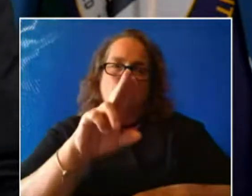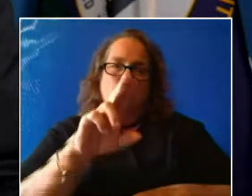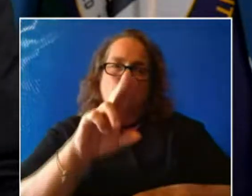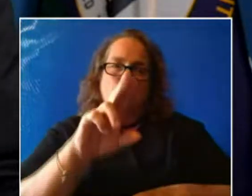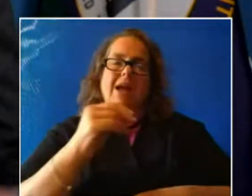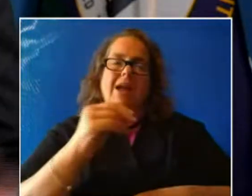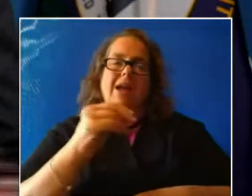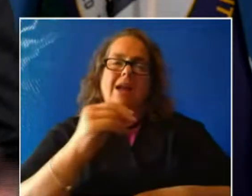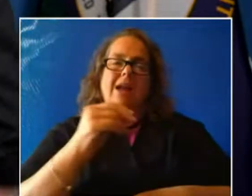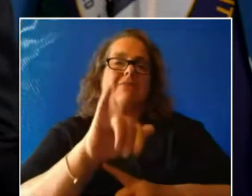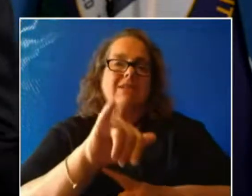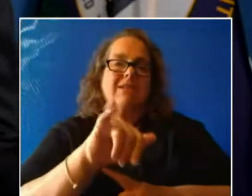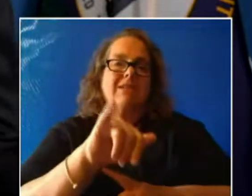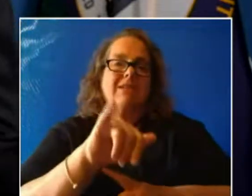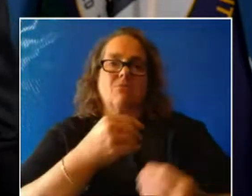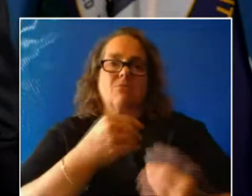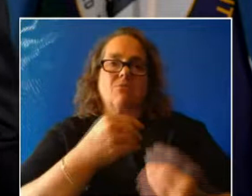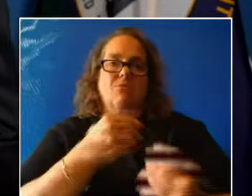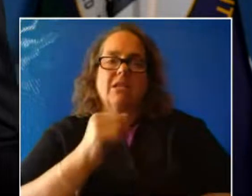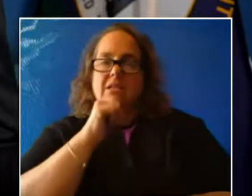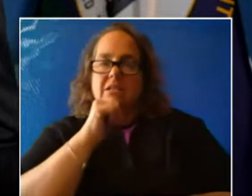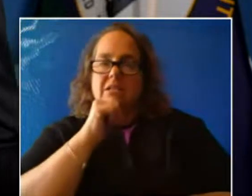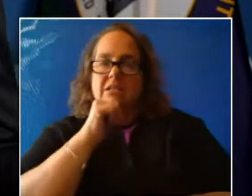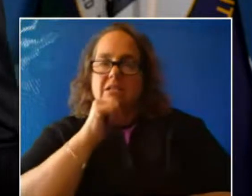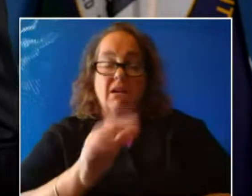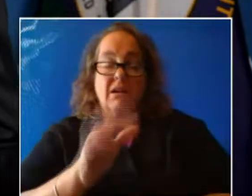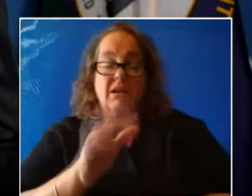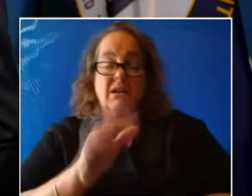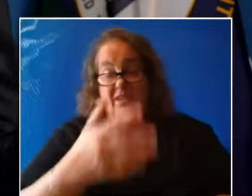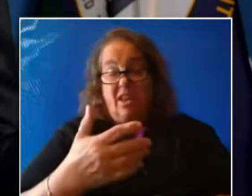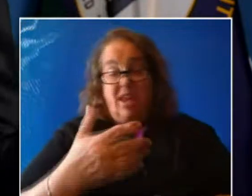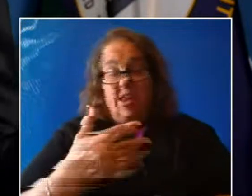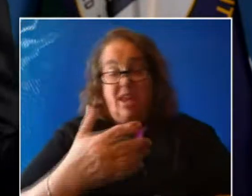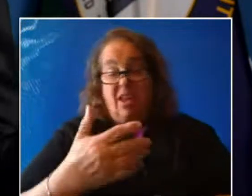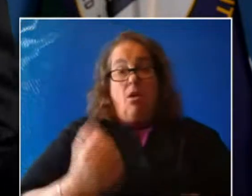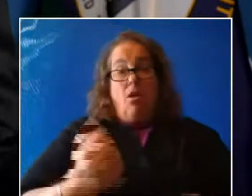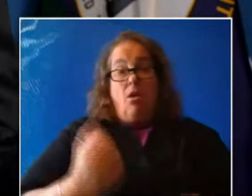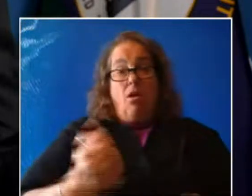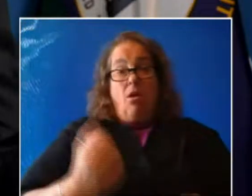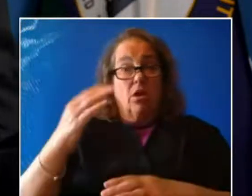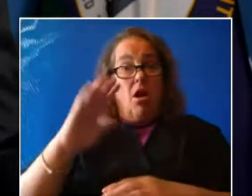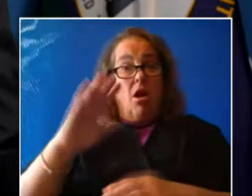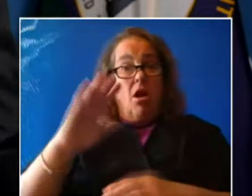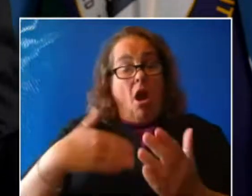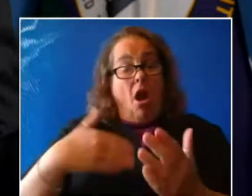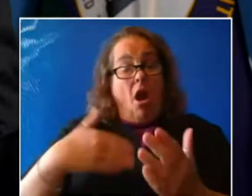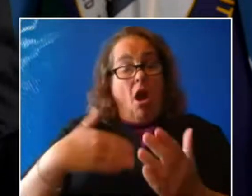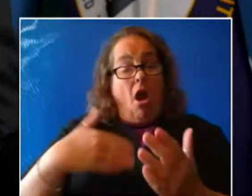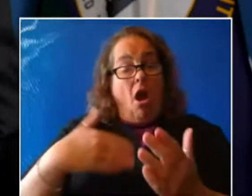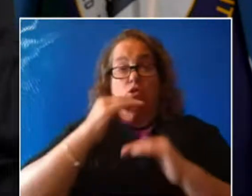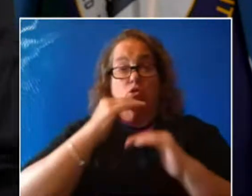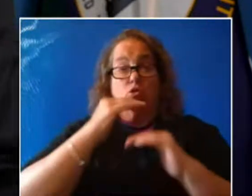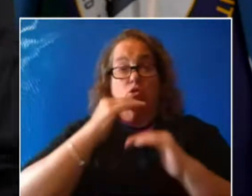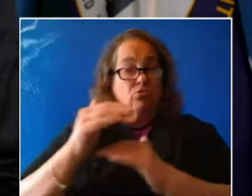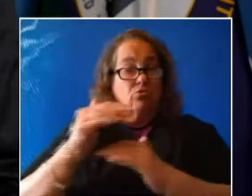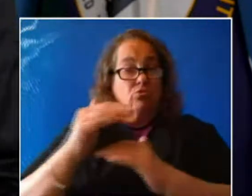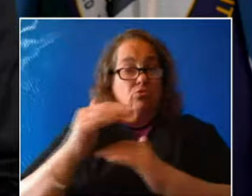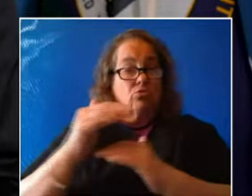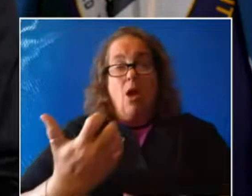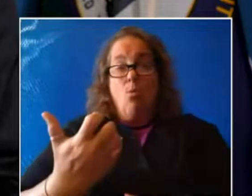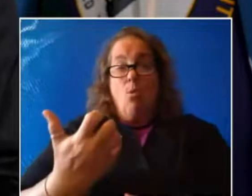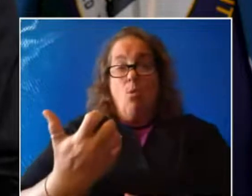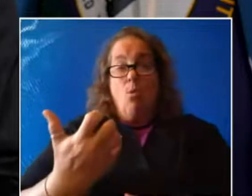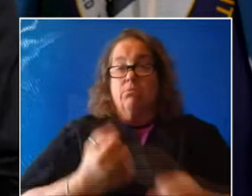what, I want to get rid of these restrictions. I want to get rid of all of these capacity